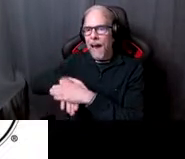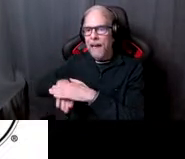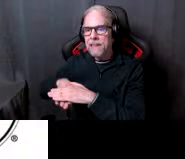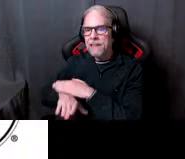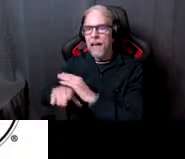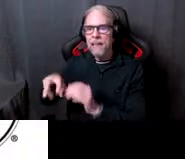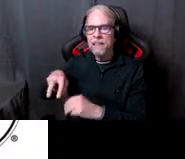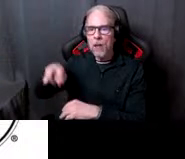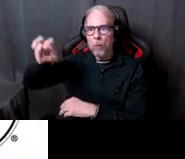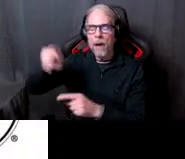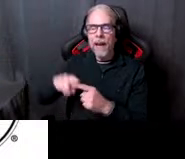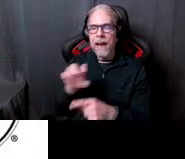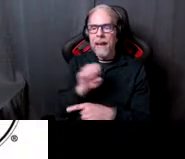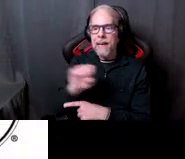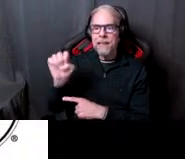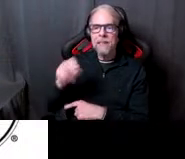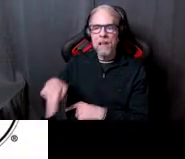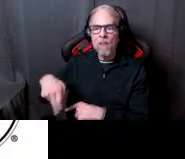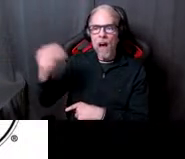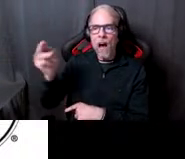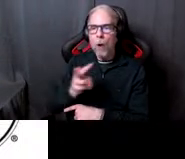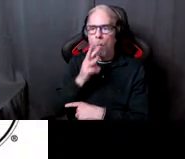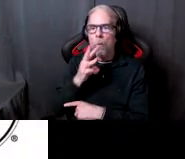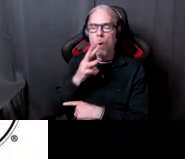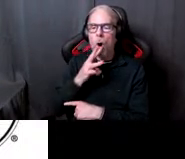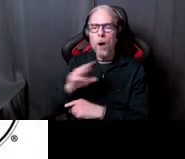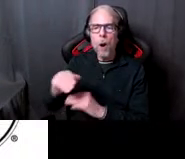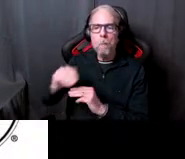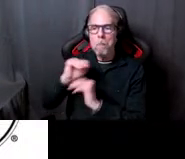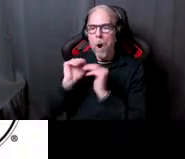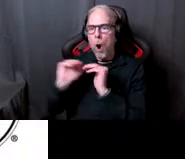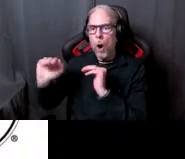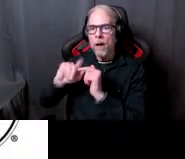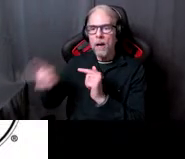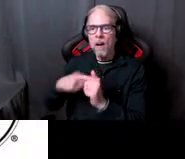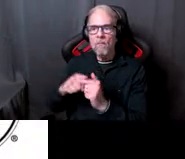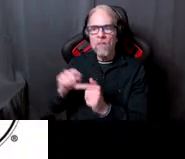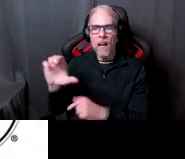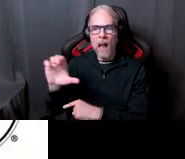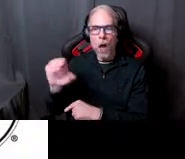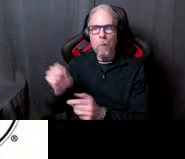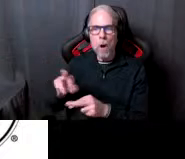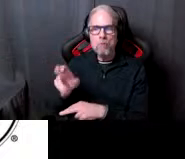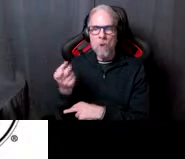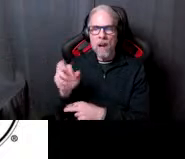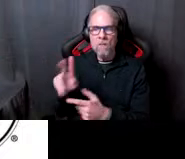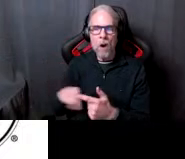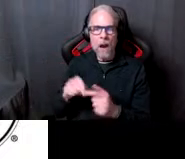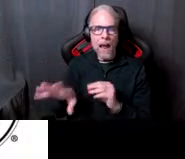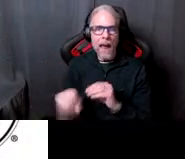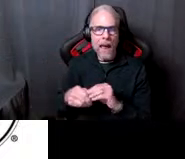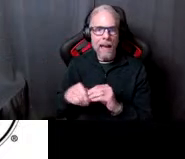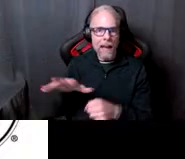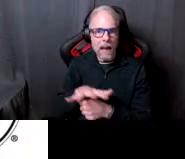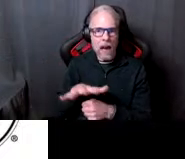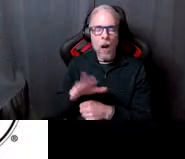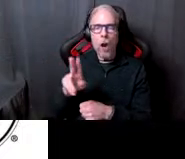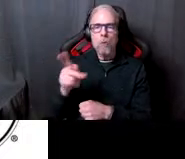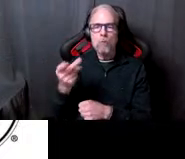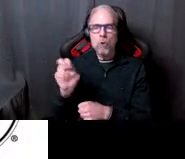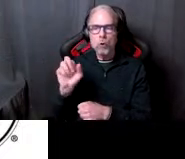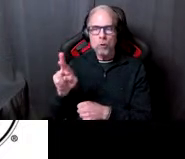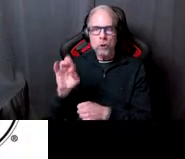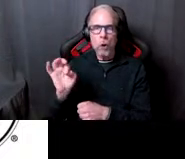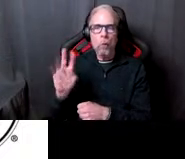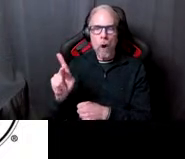above the approximate high water mark of the Columbia River, and added areas of the Rooster Rock State